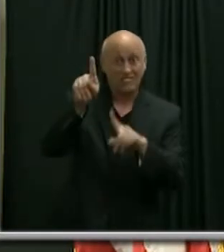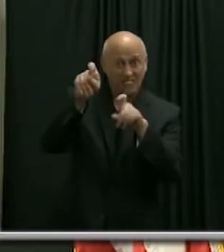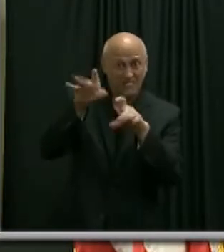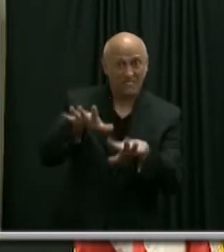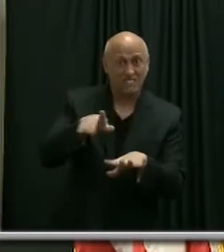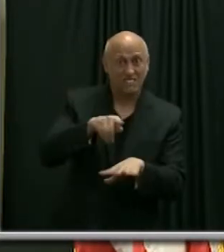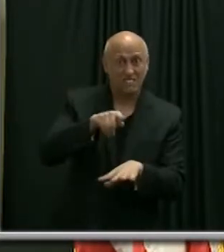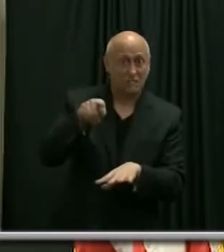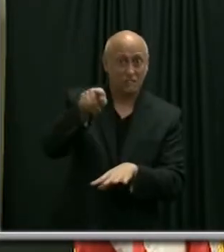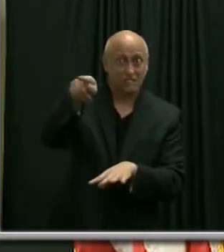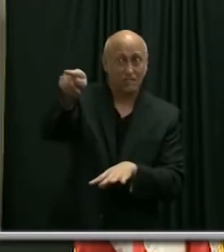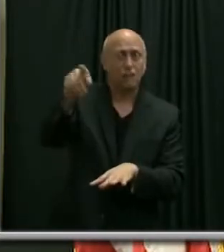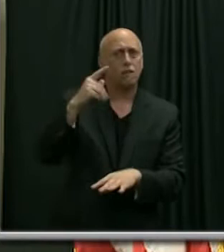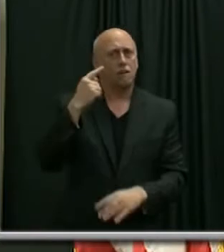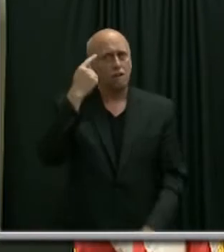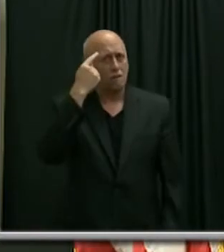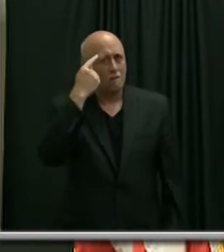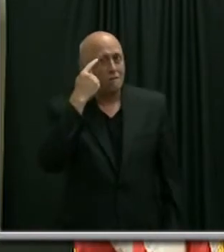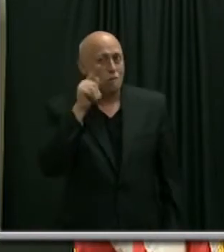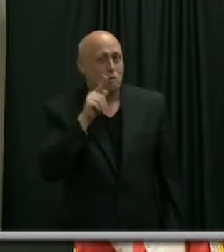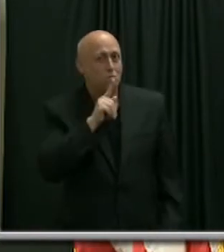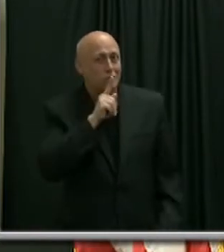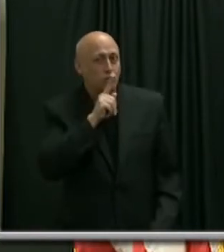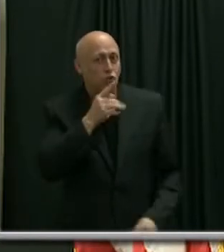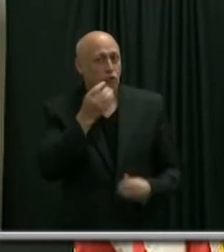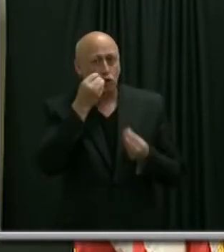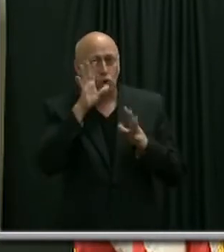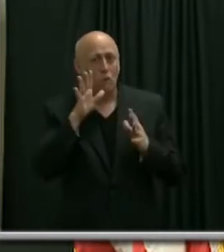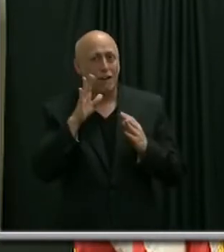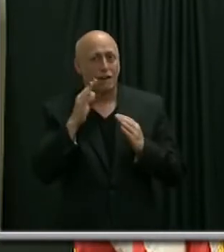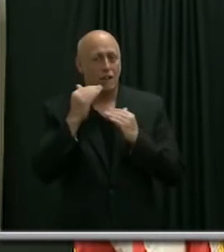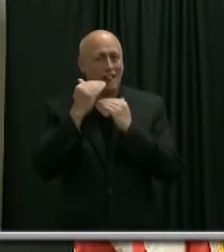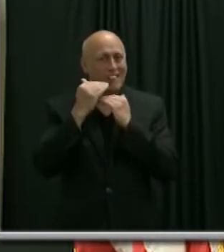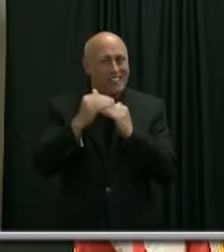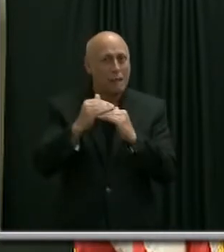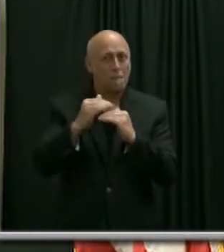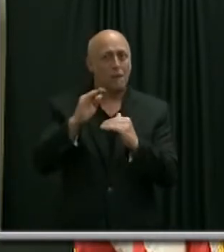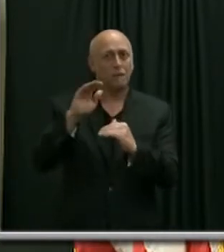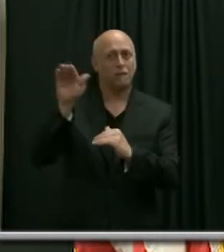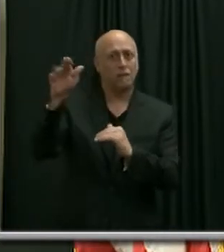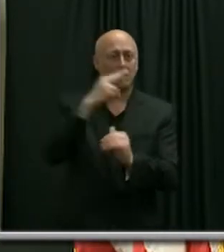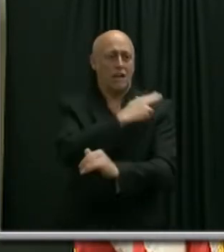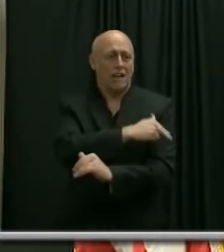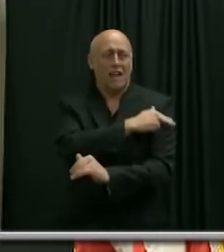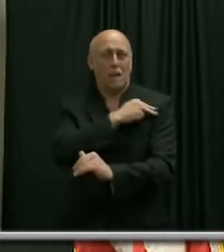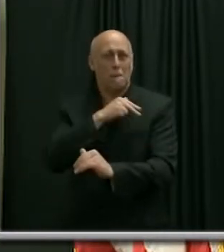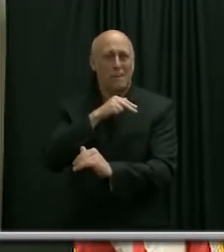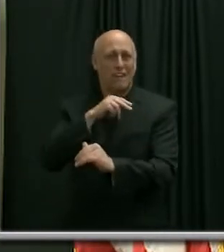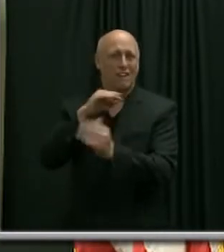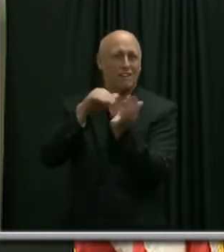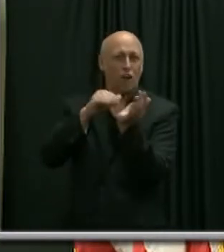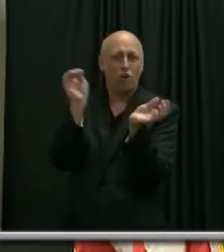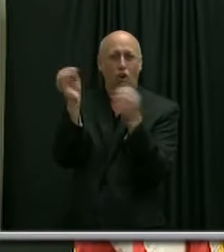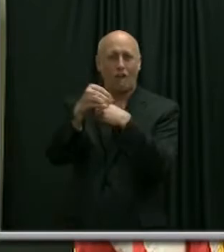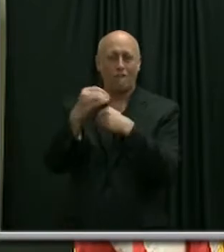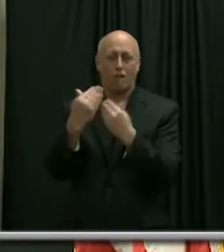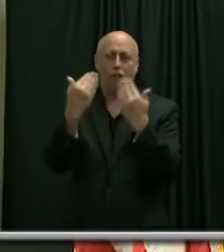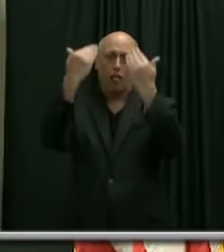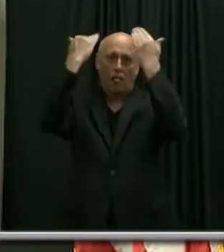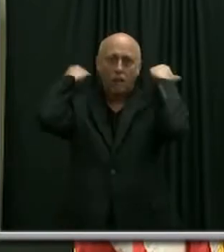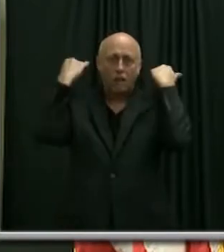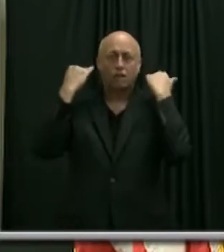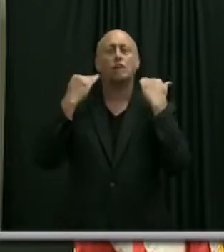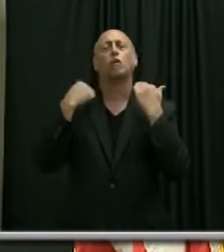to, that we're only doing that so that we do not strain the limited resources that may exist in our community.